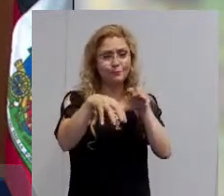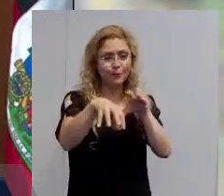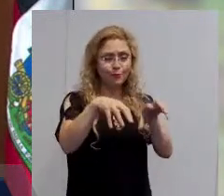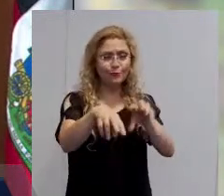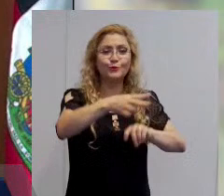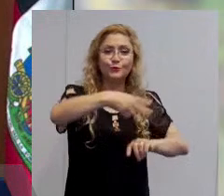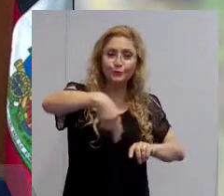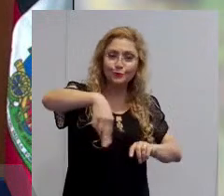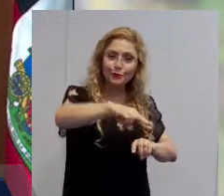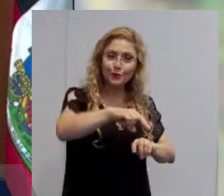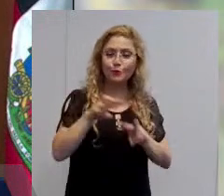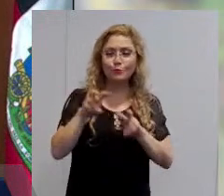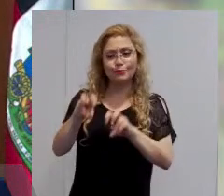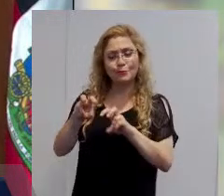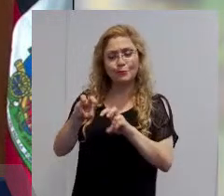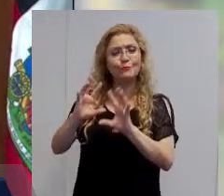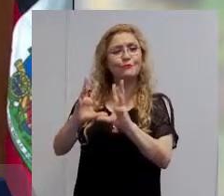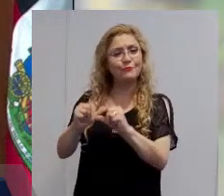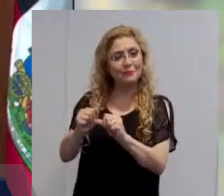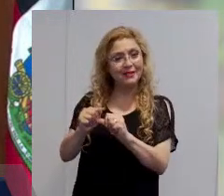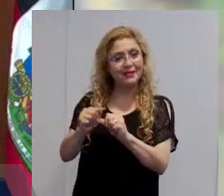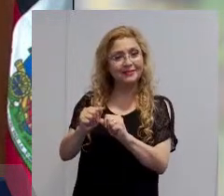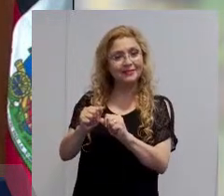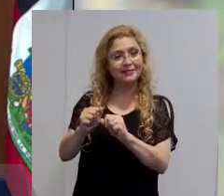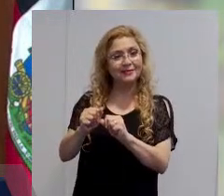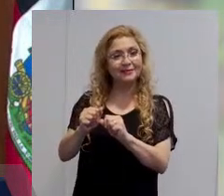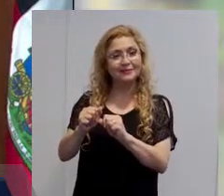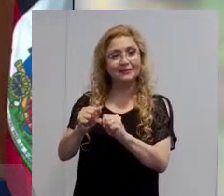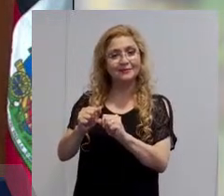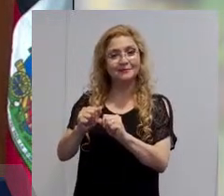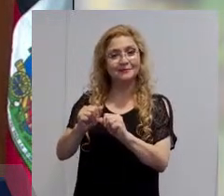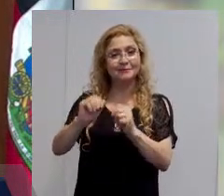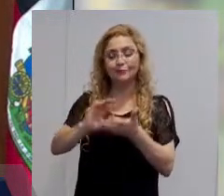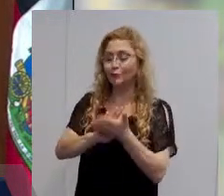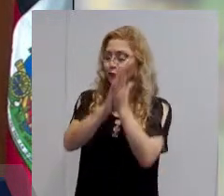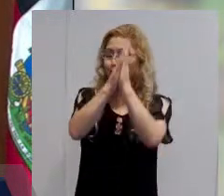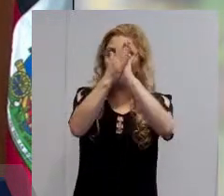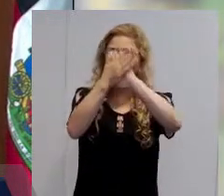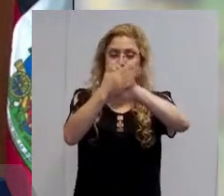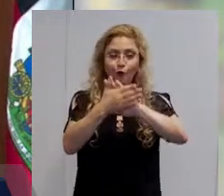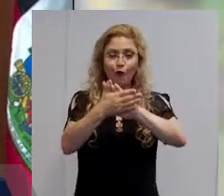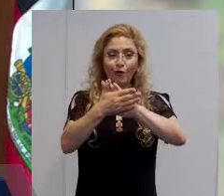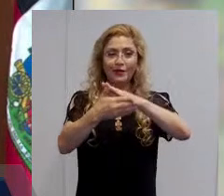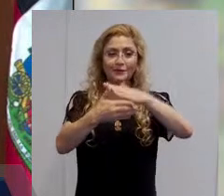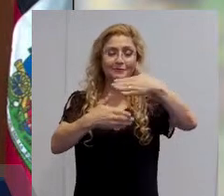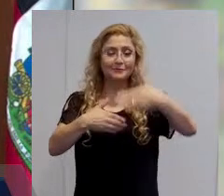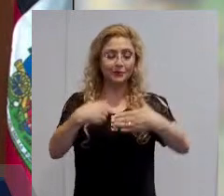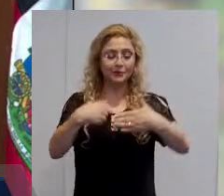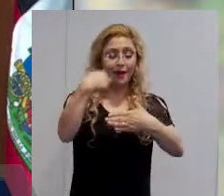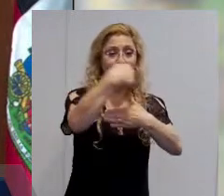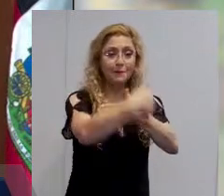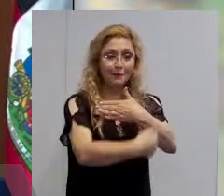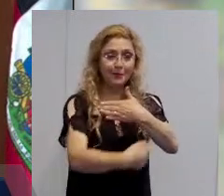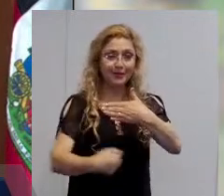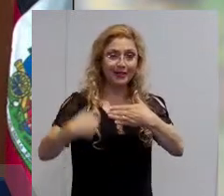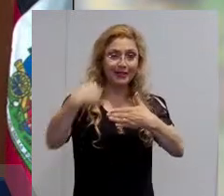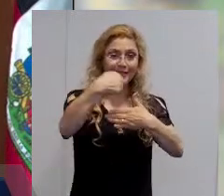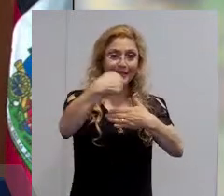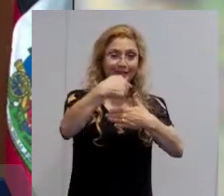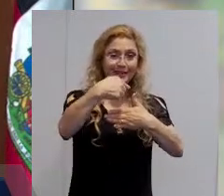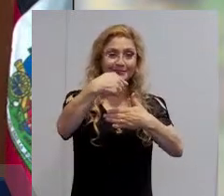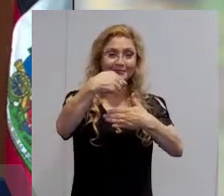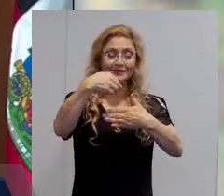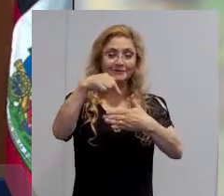representatives of our family farmers in the whole of Latin